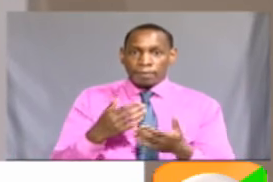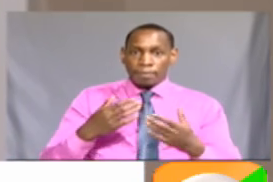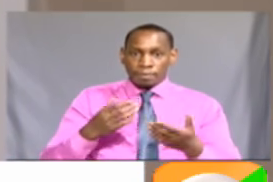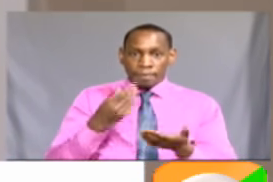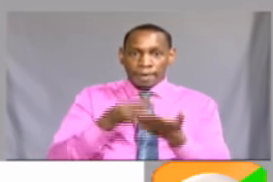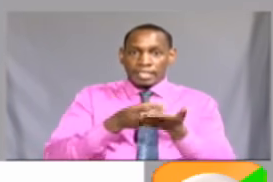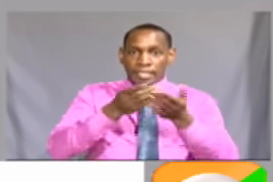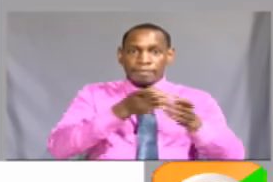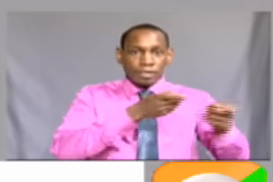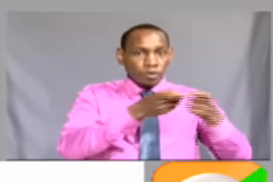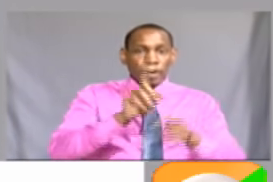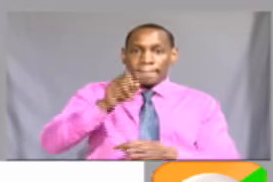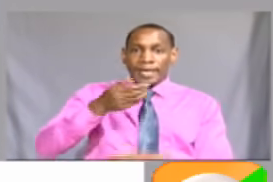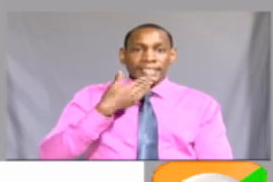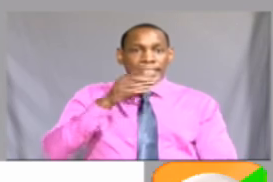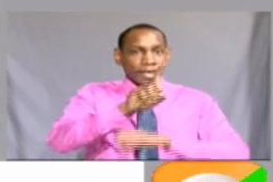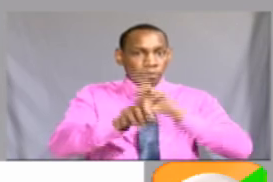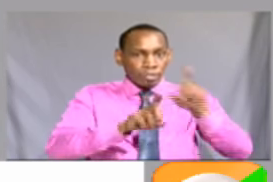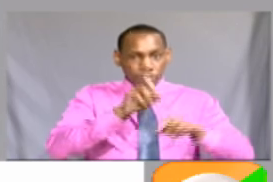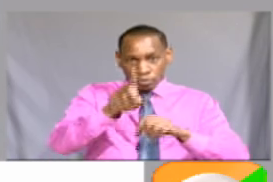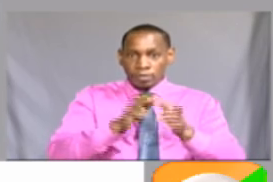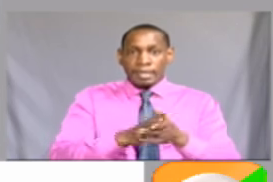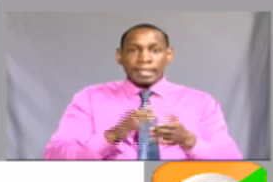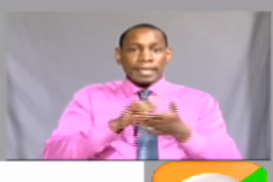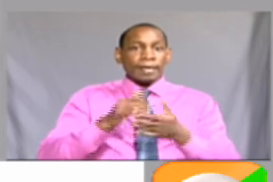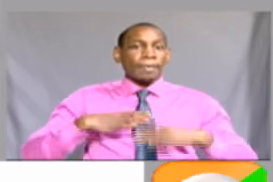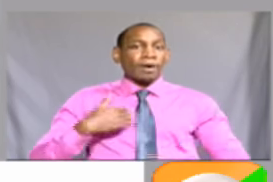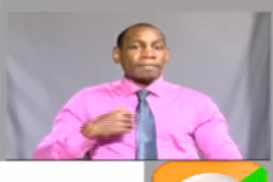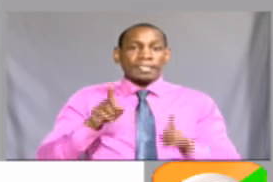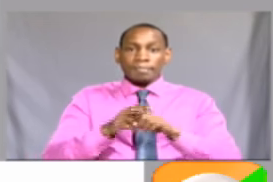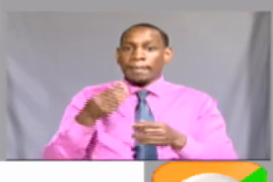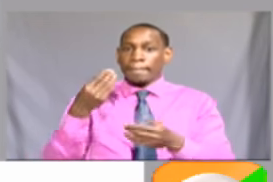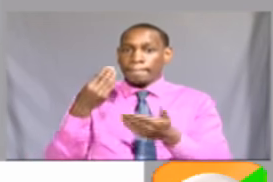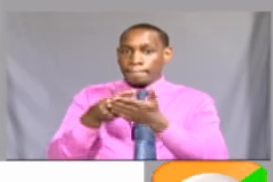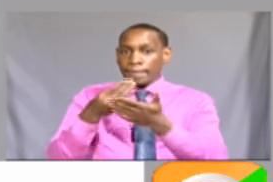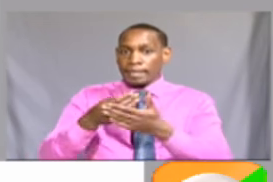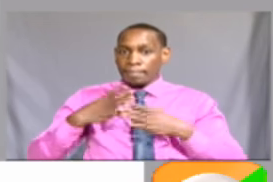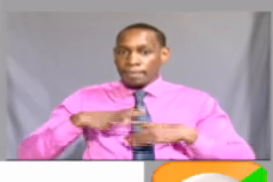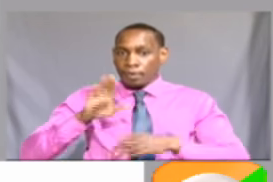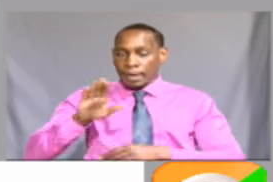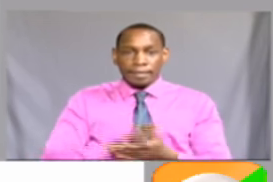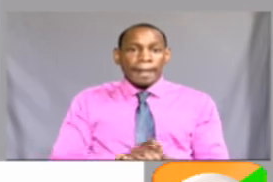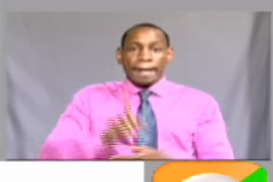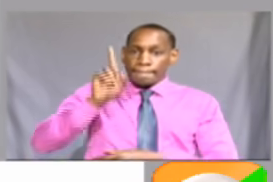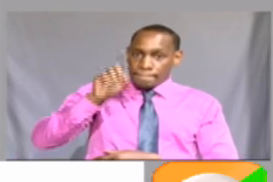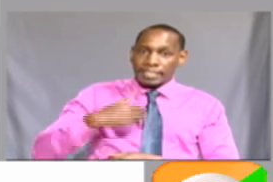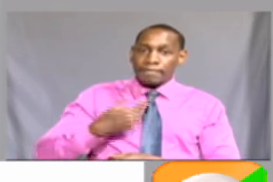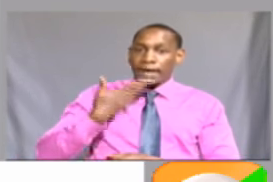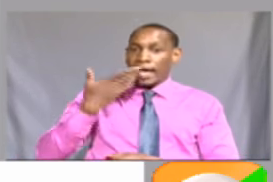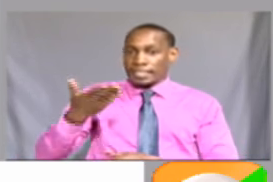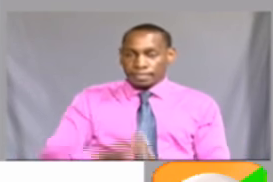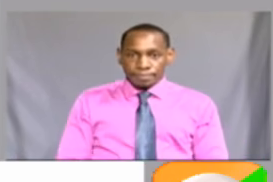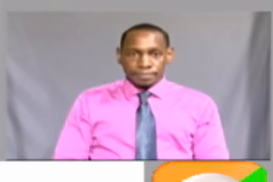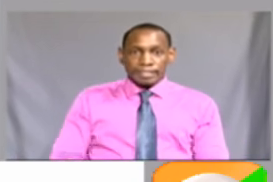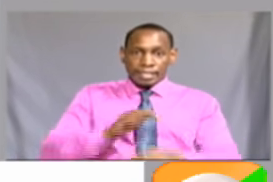that money to manage must answer questions from Kenyans, because it is their money. Their money, so they should get answers.